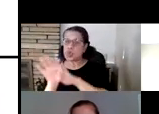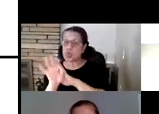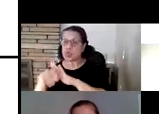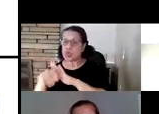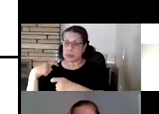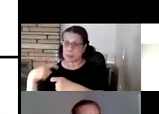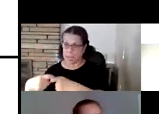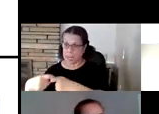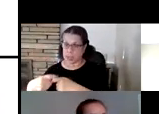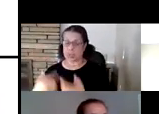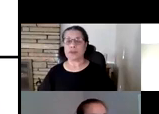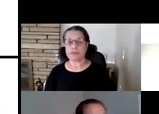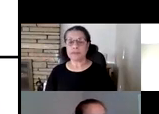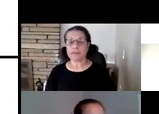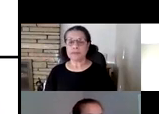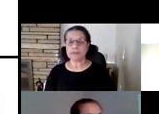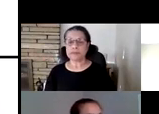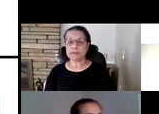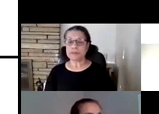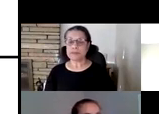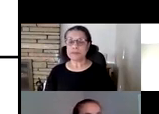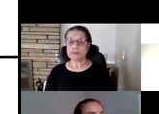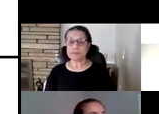Next slide, please.